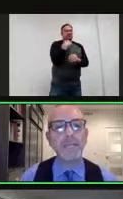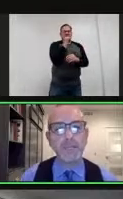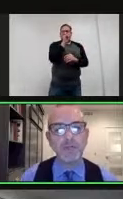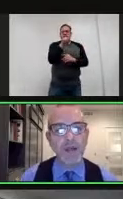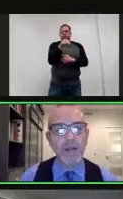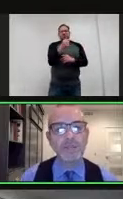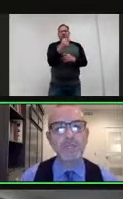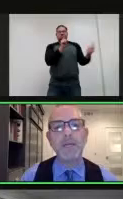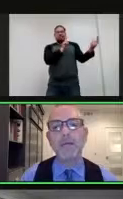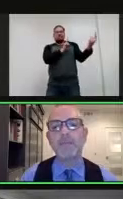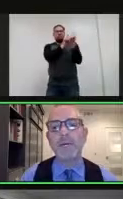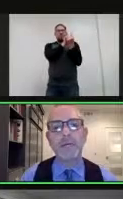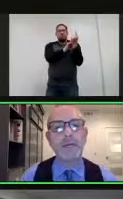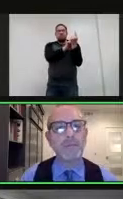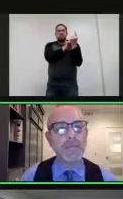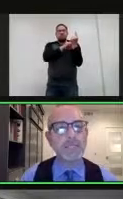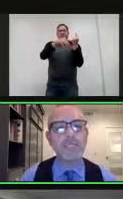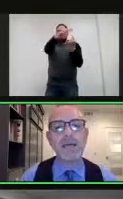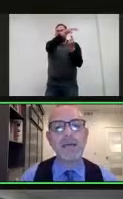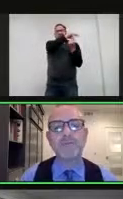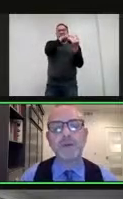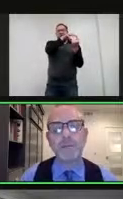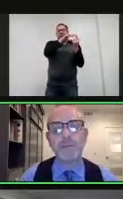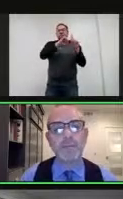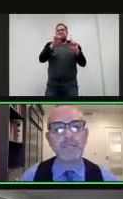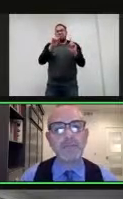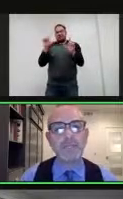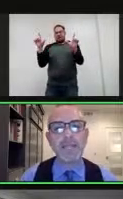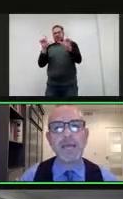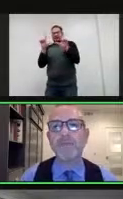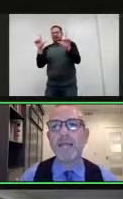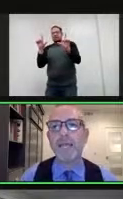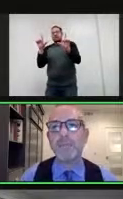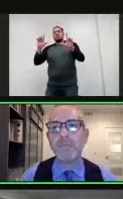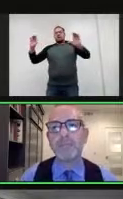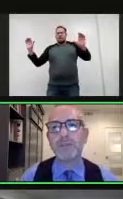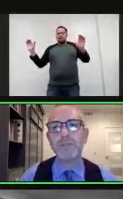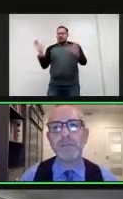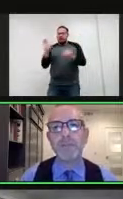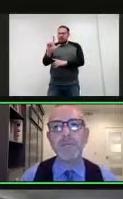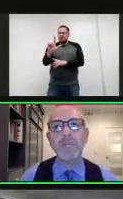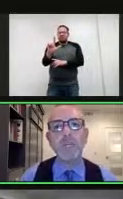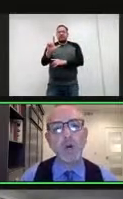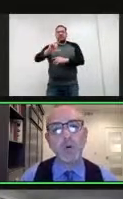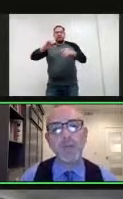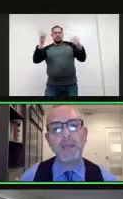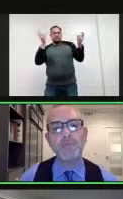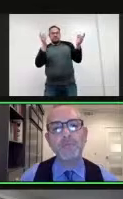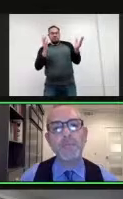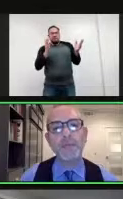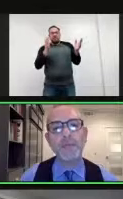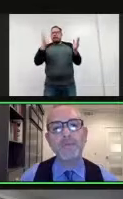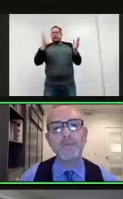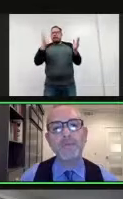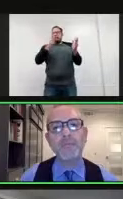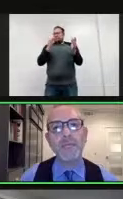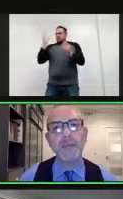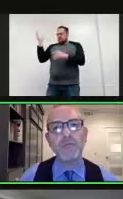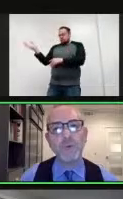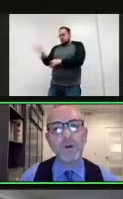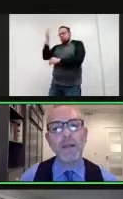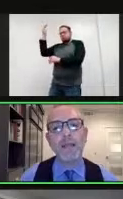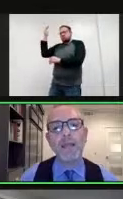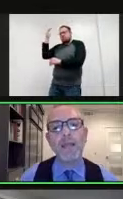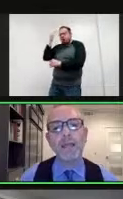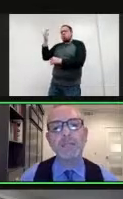are immediately around, but licensed staff, classified staff, administrators, and being known and being feeling cared